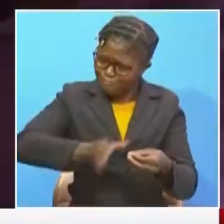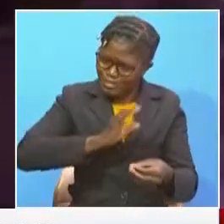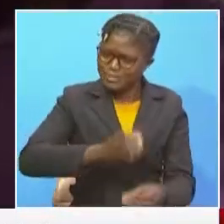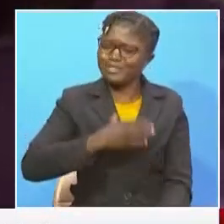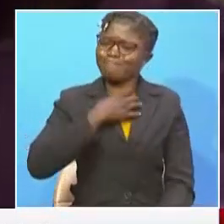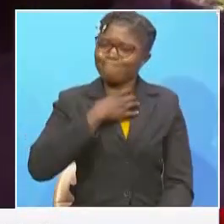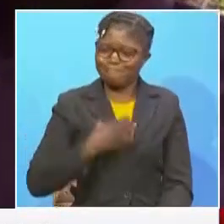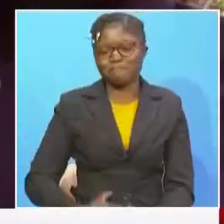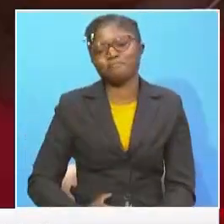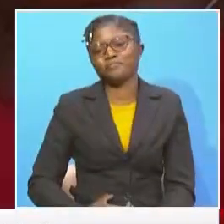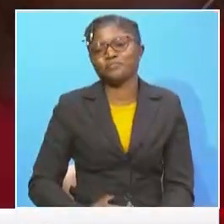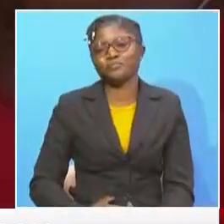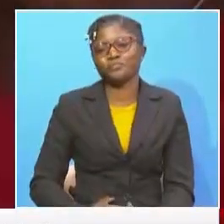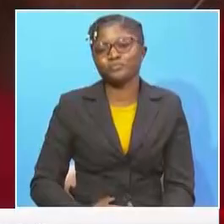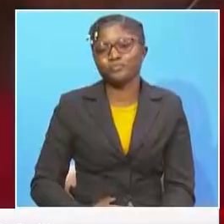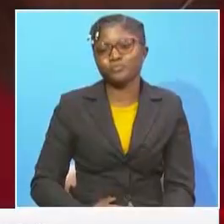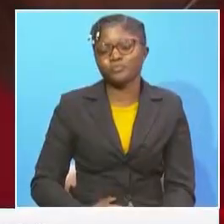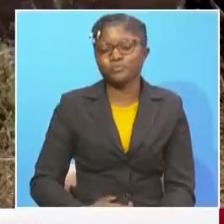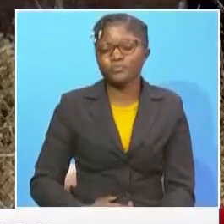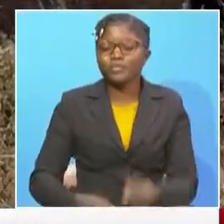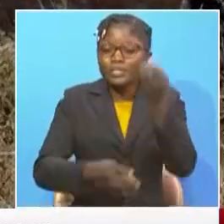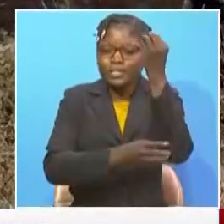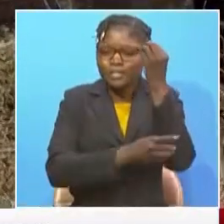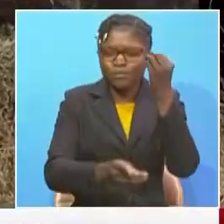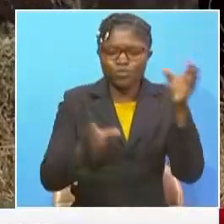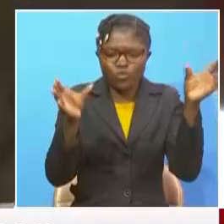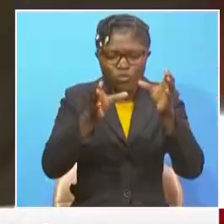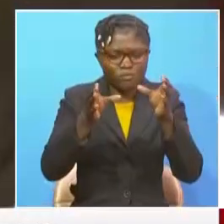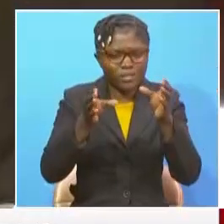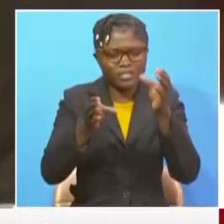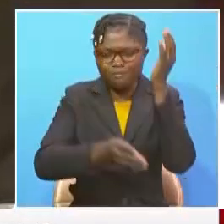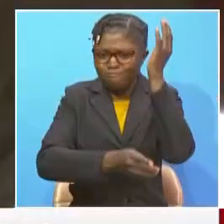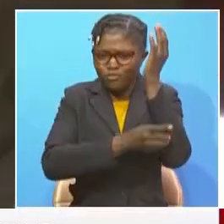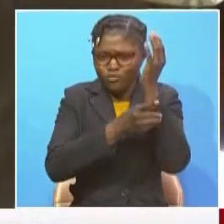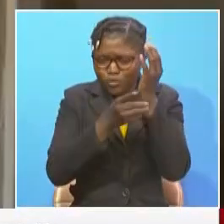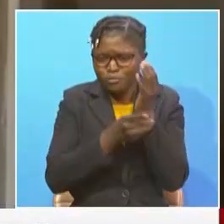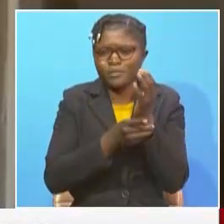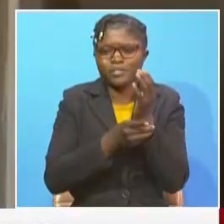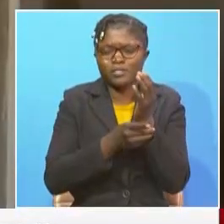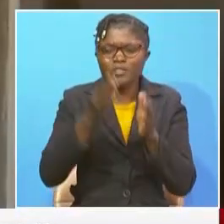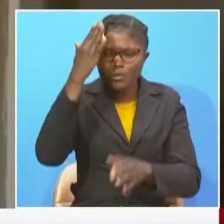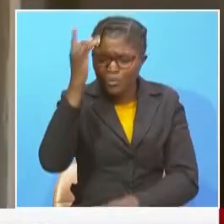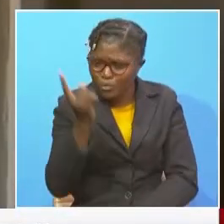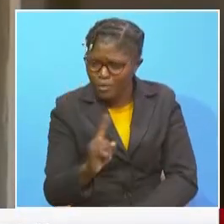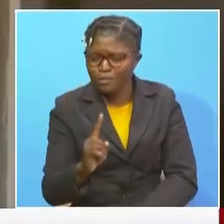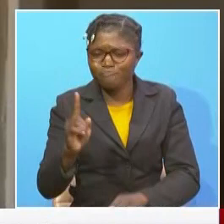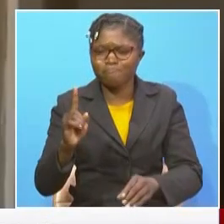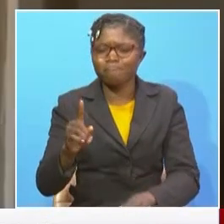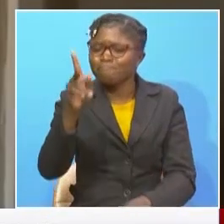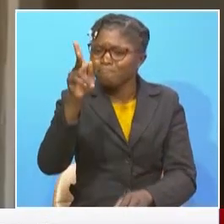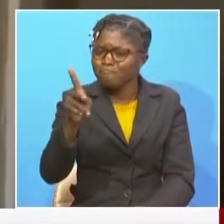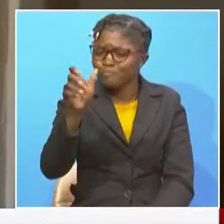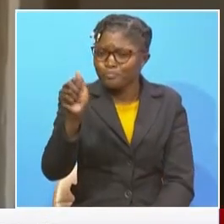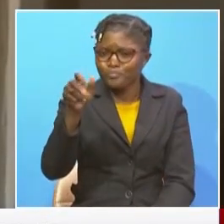The Department of Community Development paid Jekete Score on Chief Mukupakatandulati's palace, while Kaputa District Commissioner Cosmas